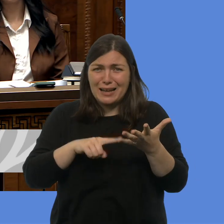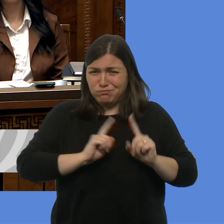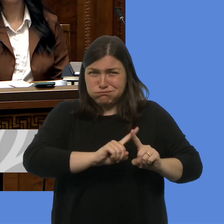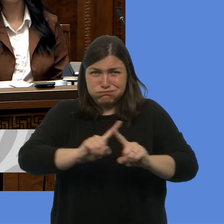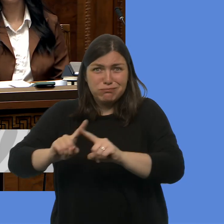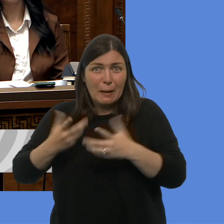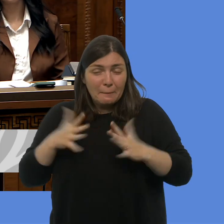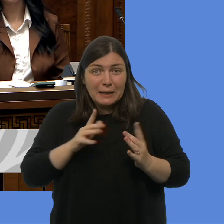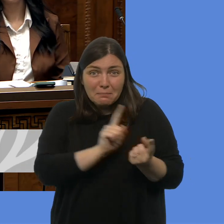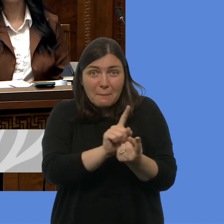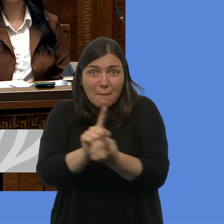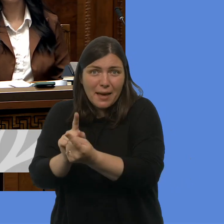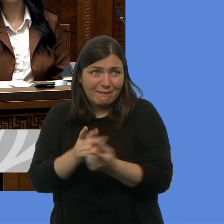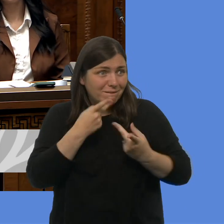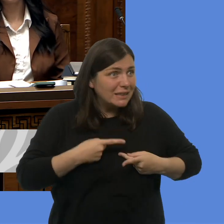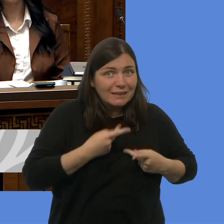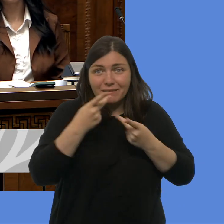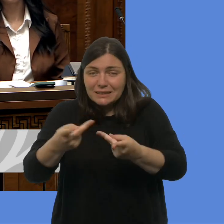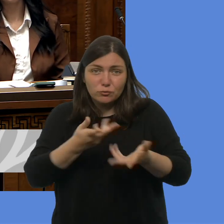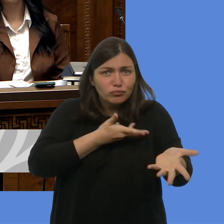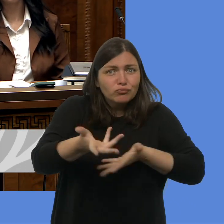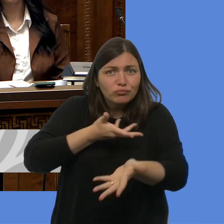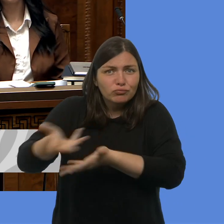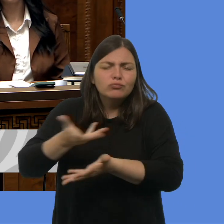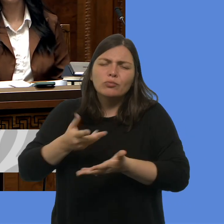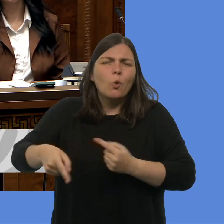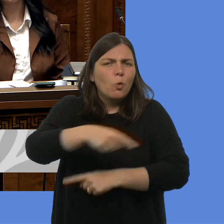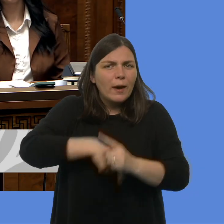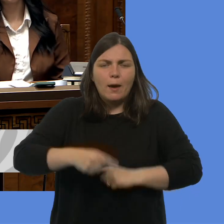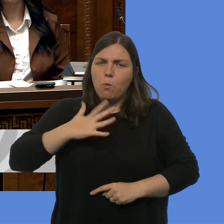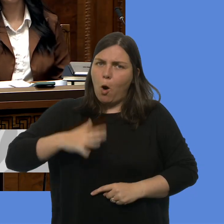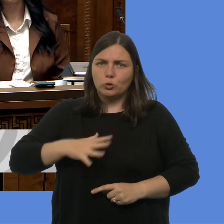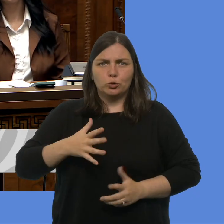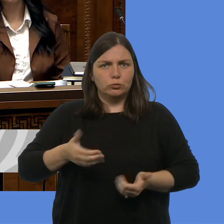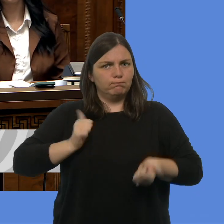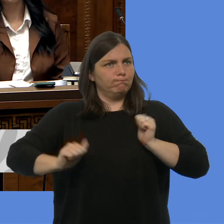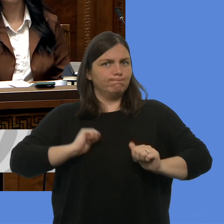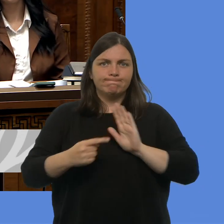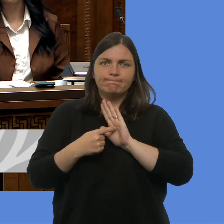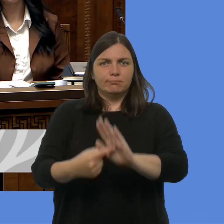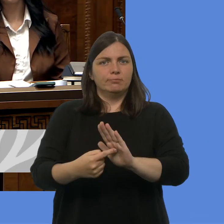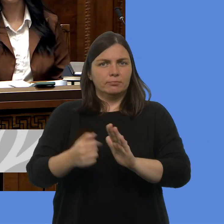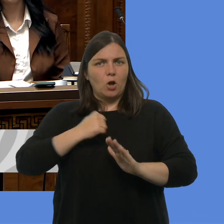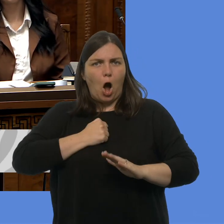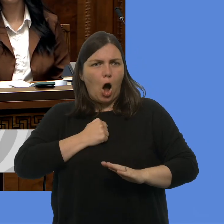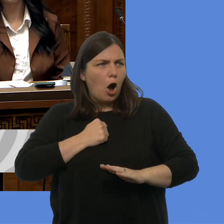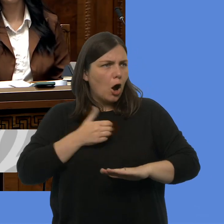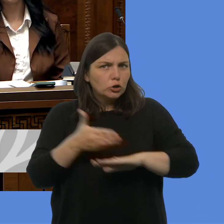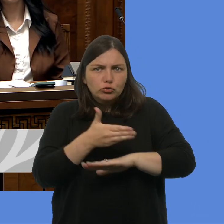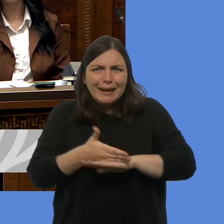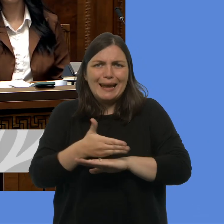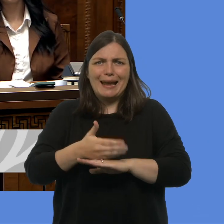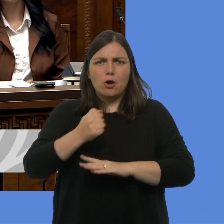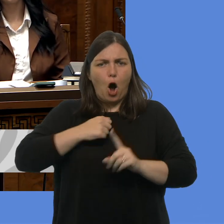Pedro Serrano. And in all those engagements, we take the opportunity to promote our trade, tourism, higher education,